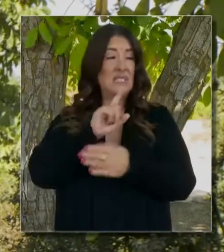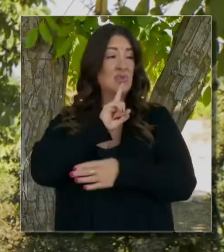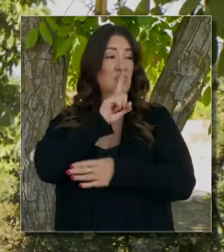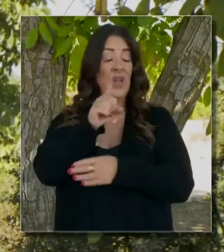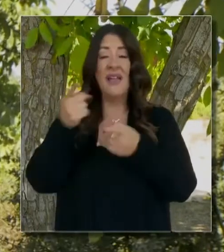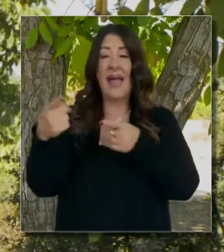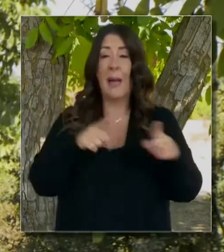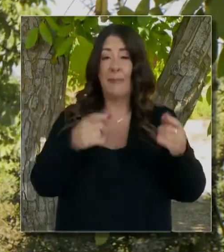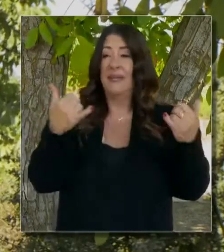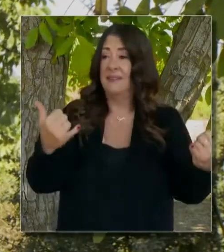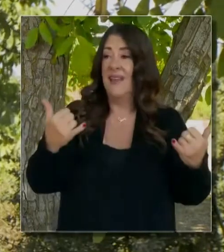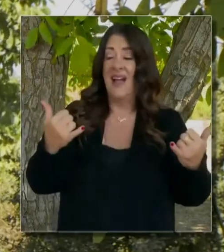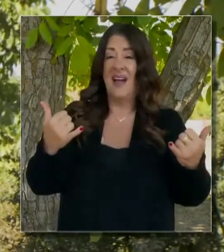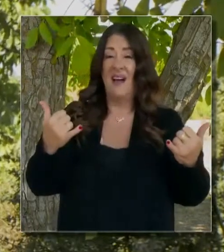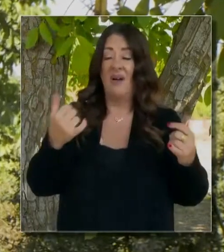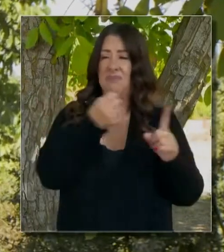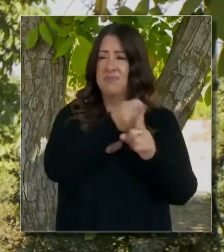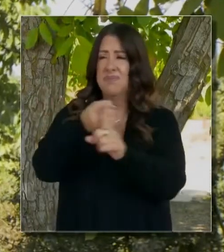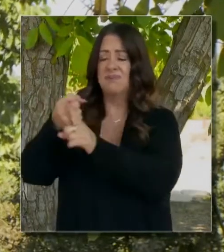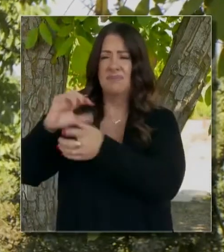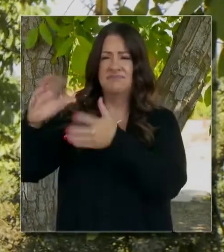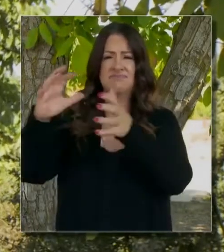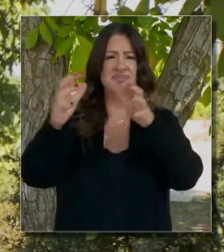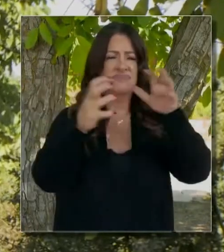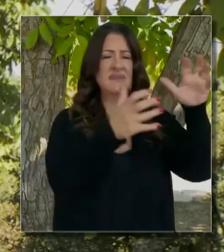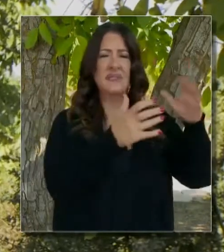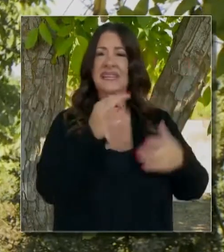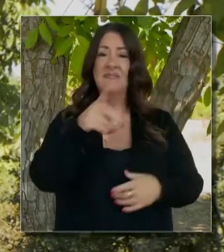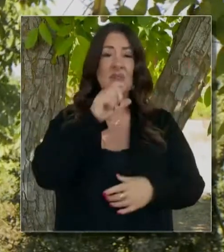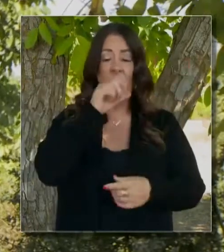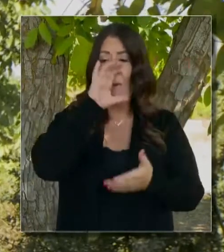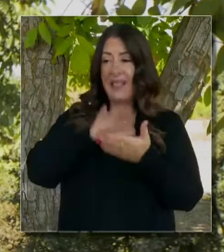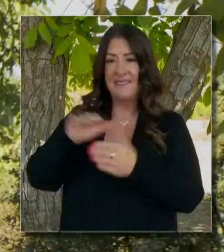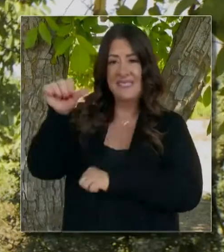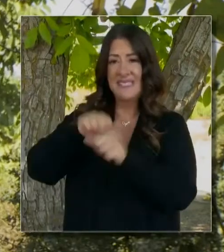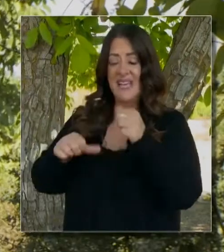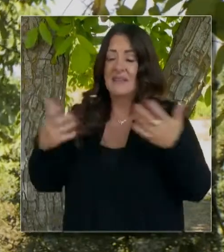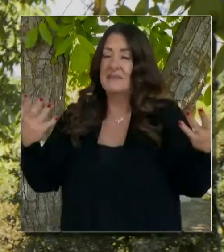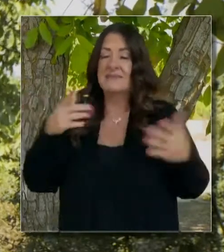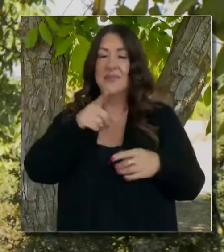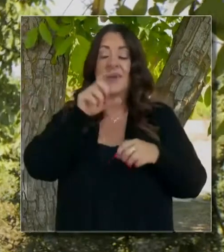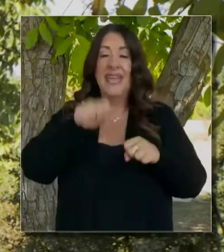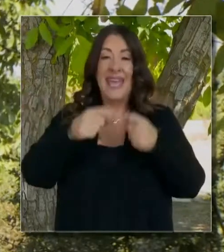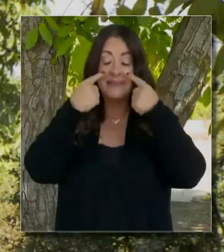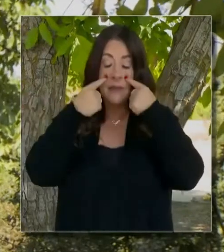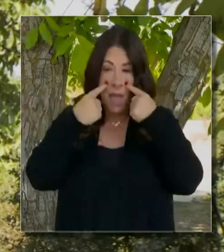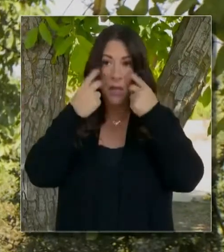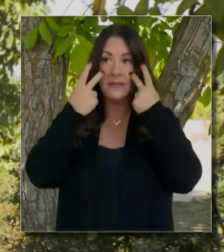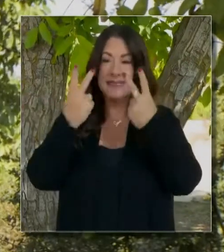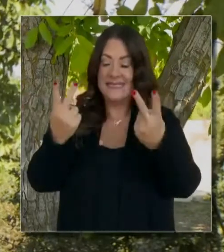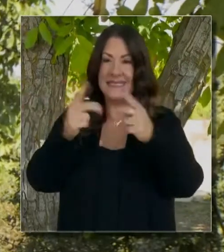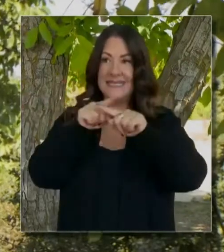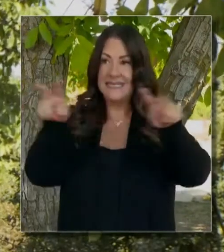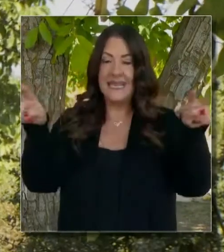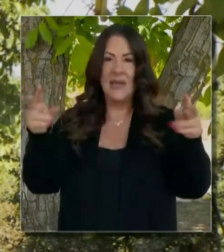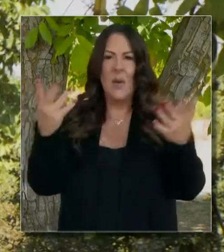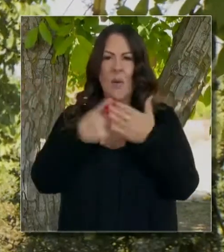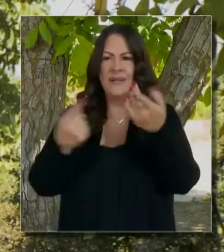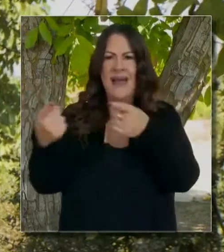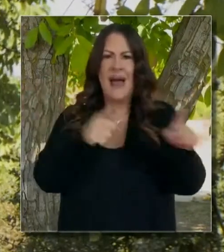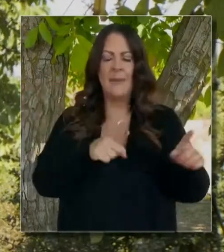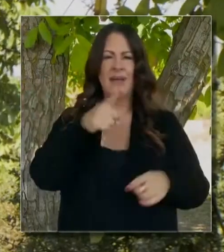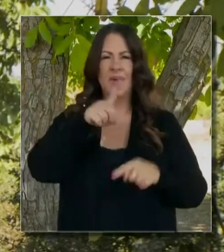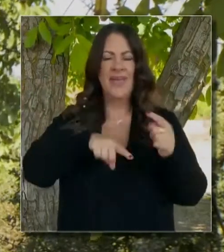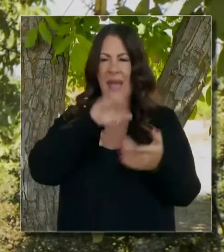as I've said on many different occasions, if you don't believe in science, you got to believe your own eyes. If you don't believe in science and data, you're not